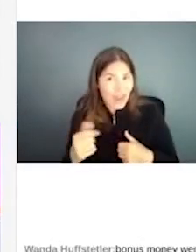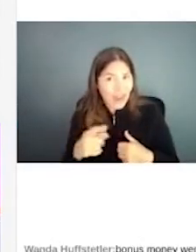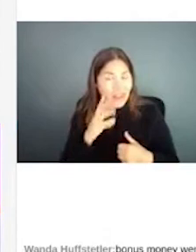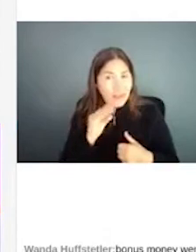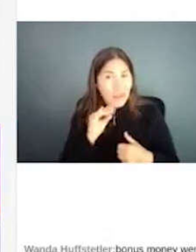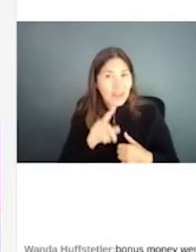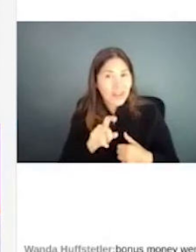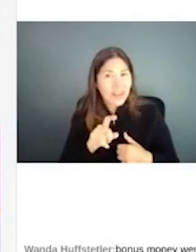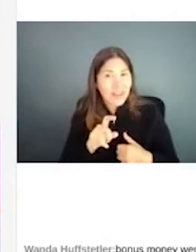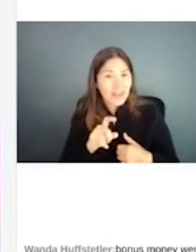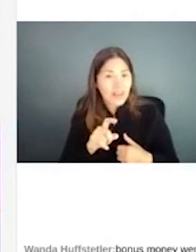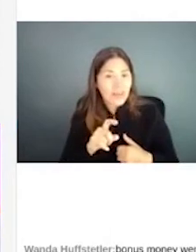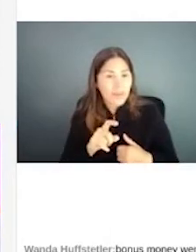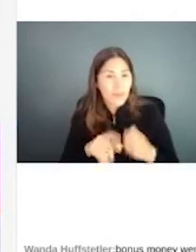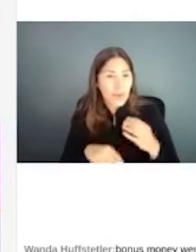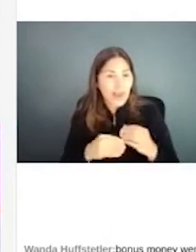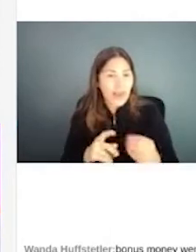add.